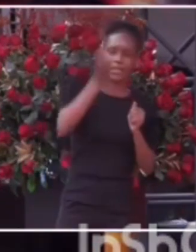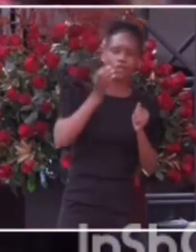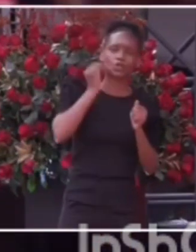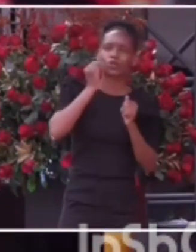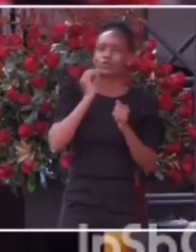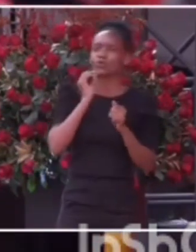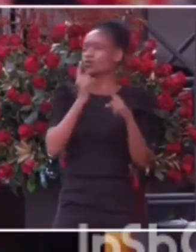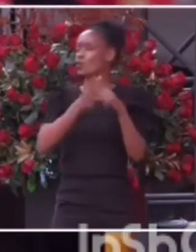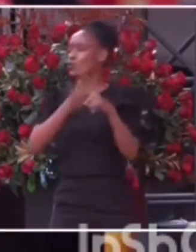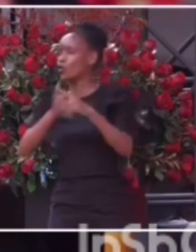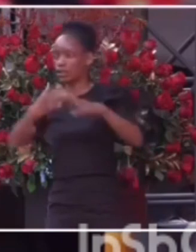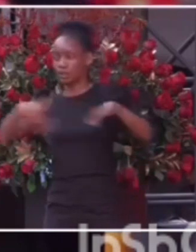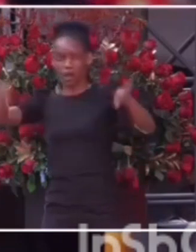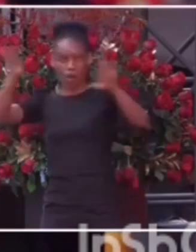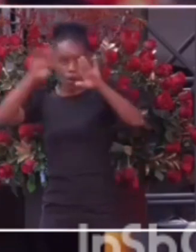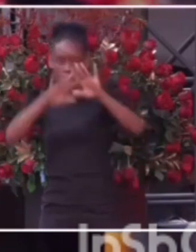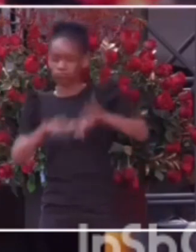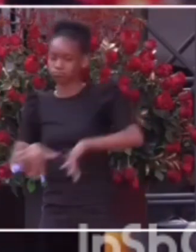Comrades,